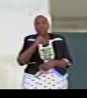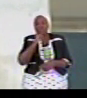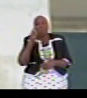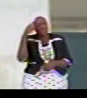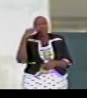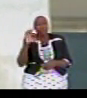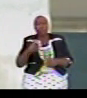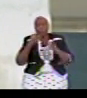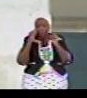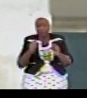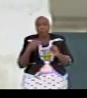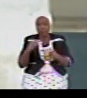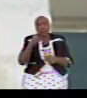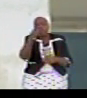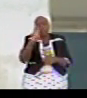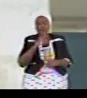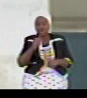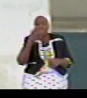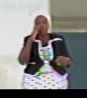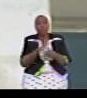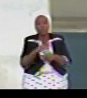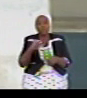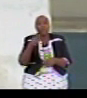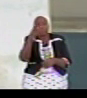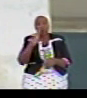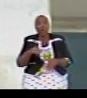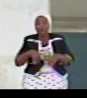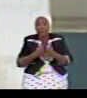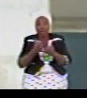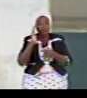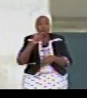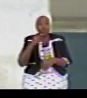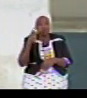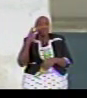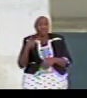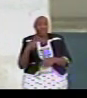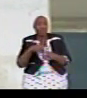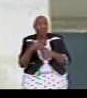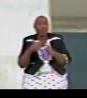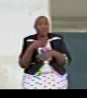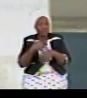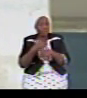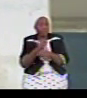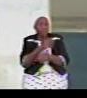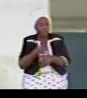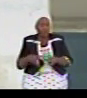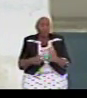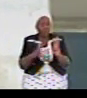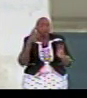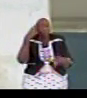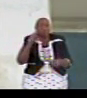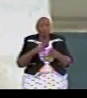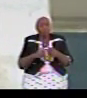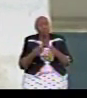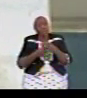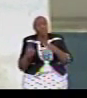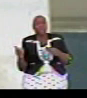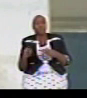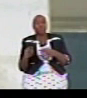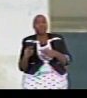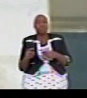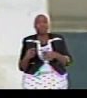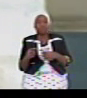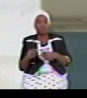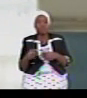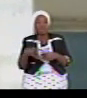the promises of God, how will you see when he makes a way for you to escape?